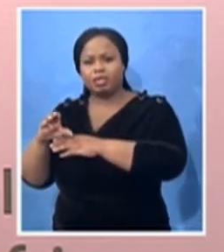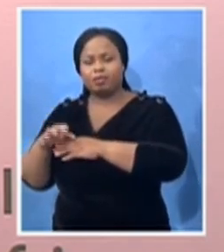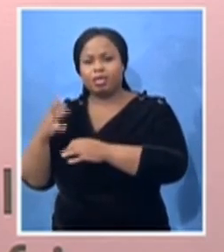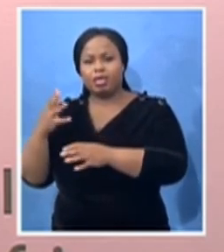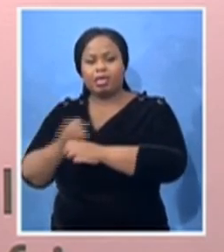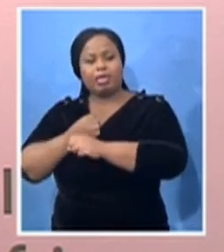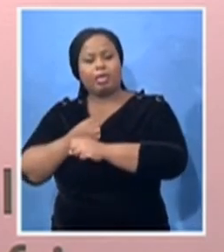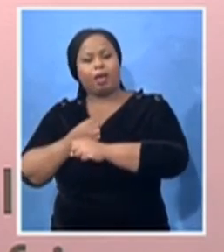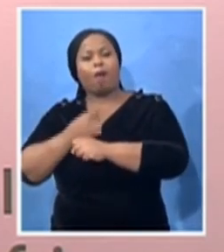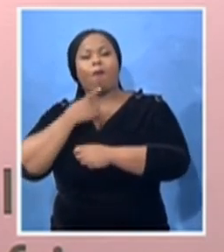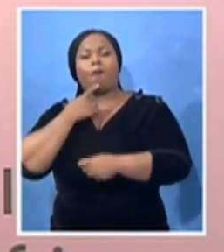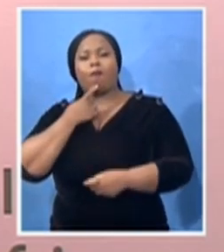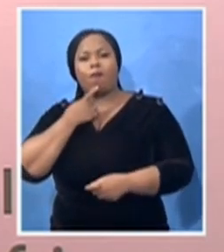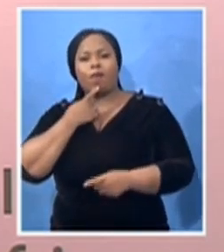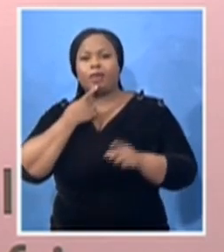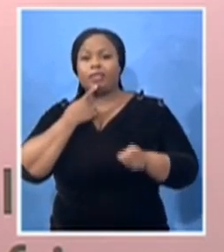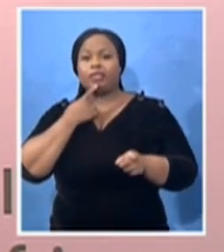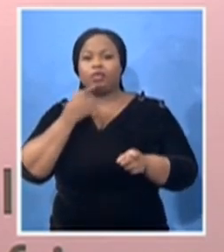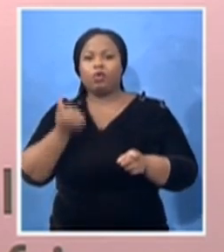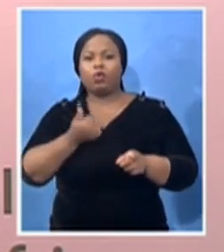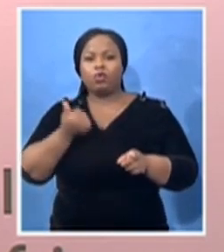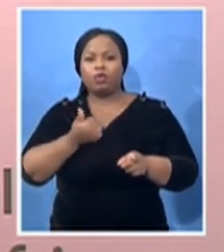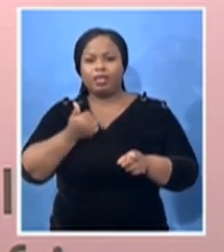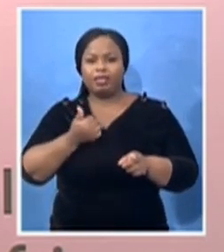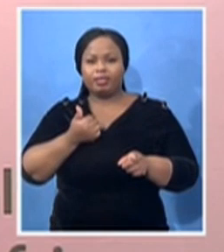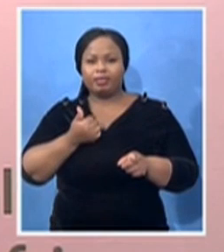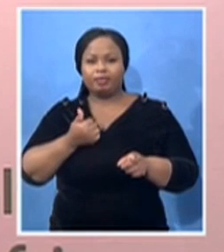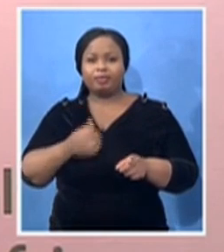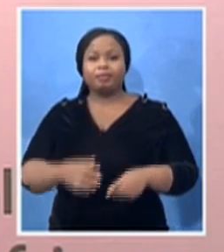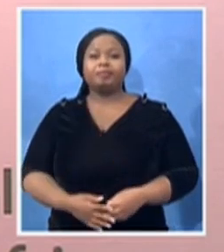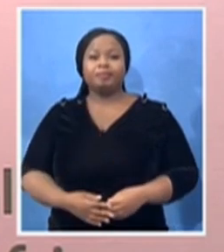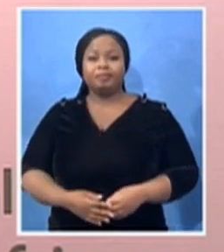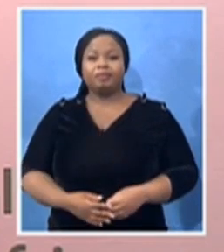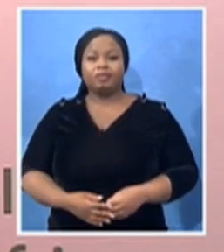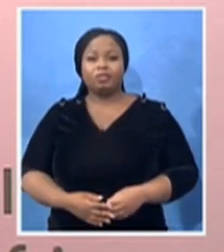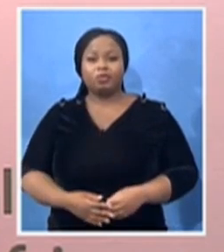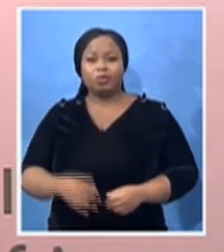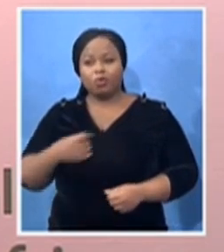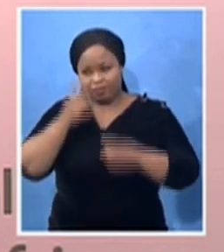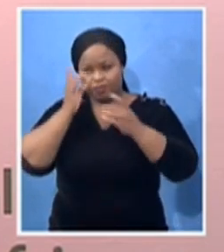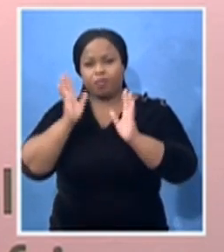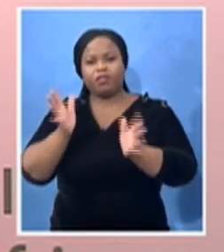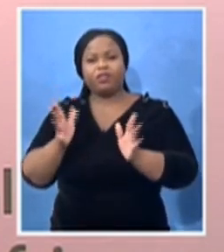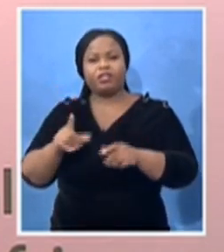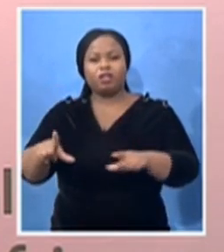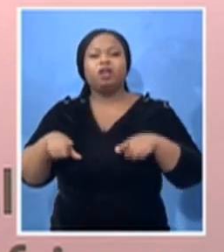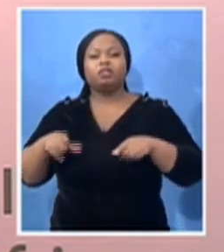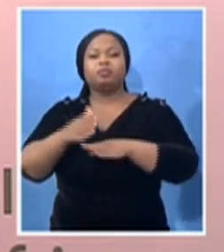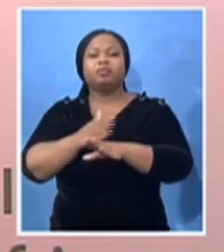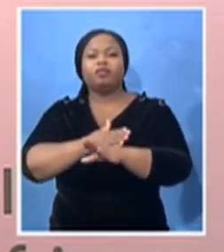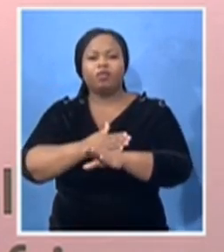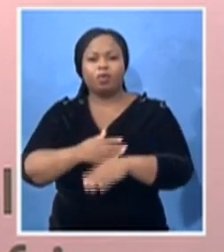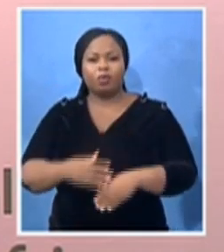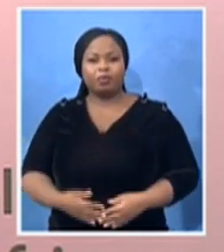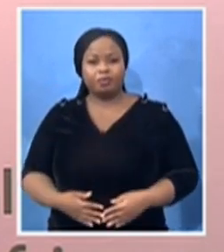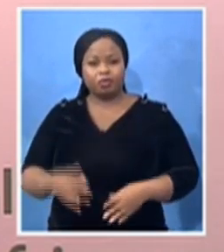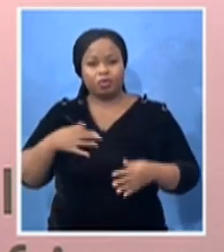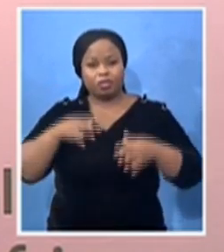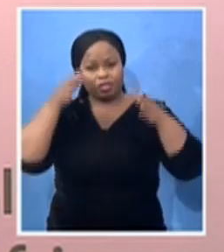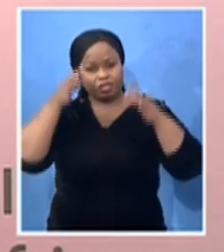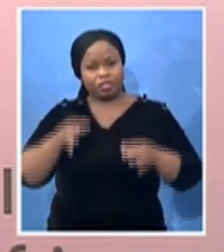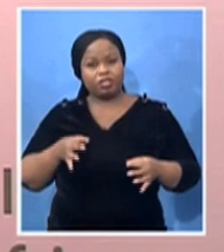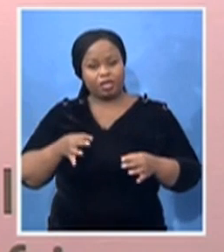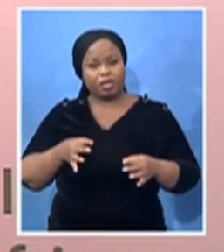sympathies from the MEC as well. Now, this decision was taken to bring